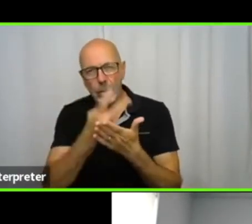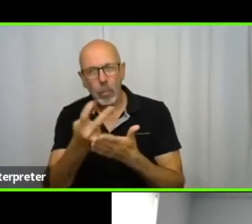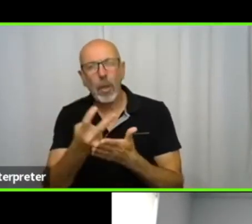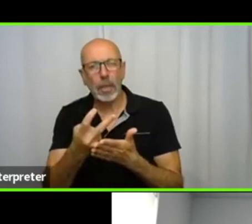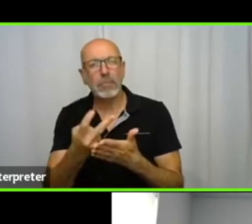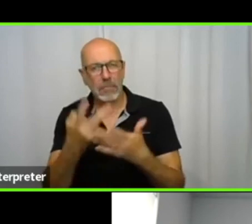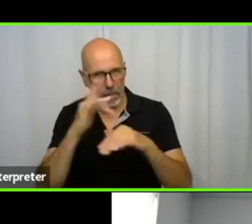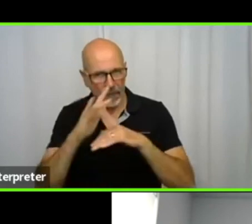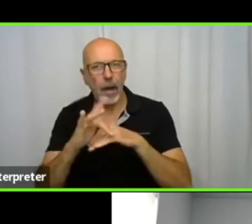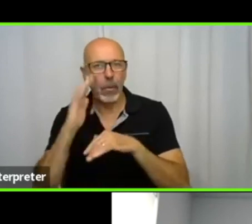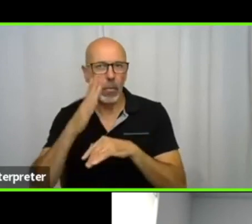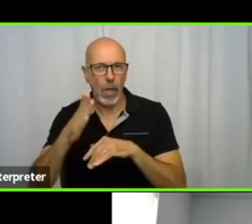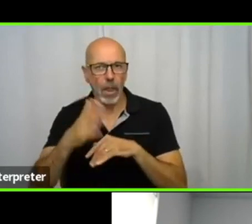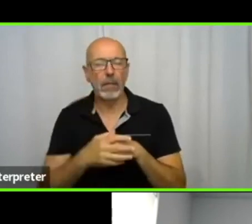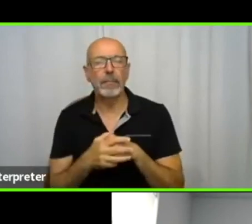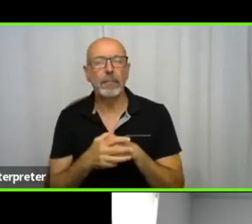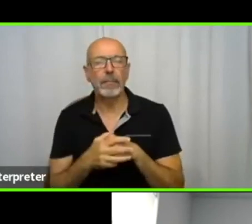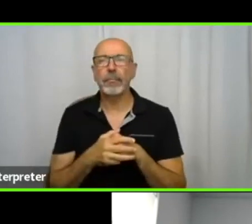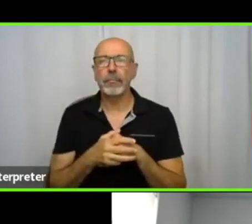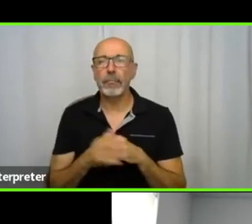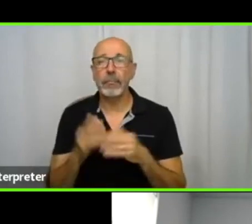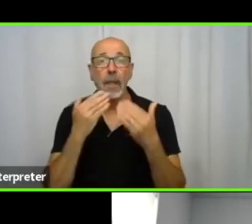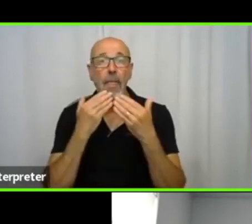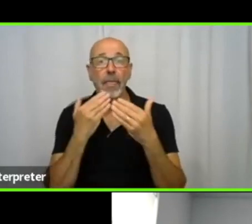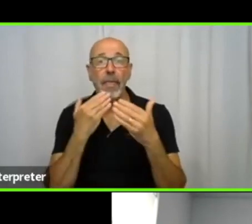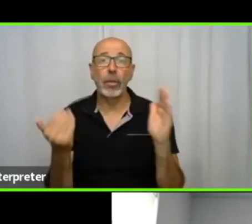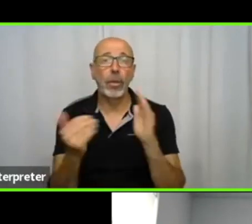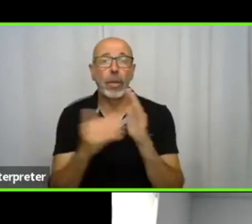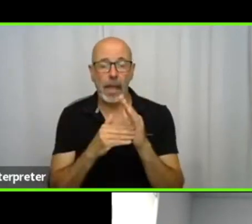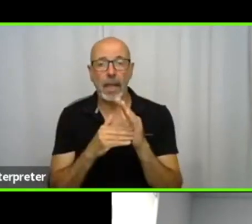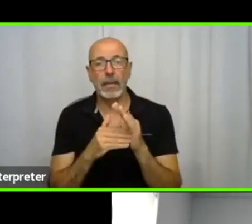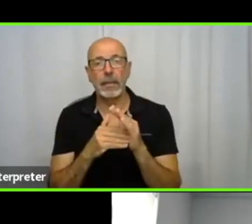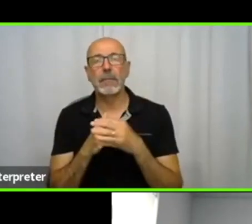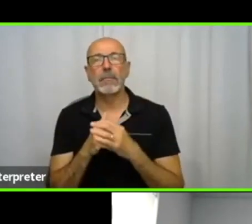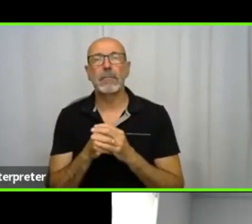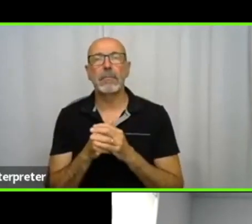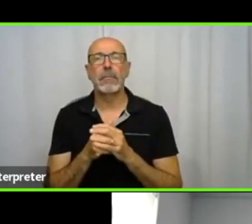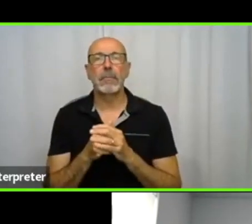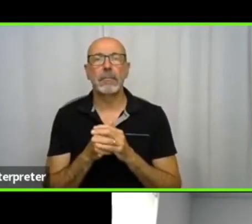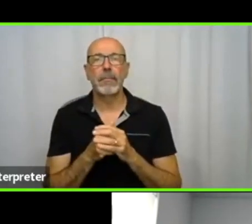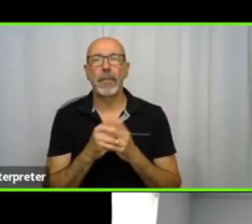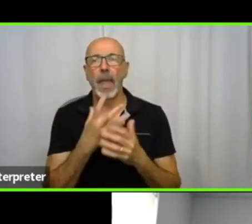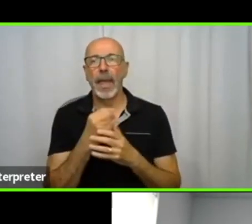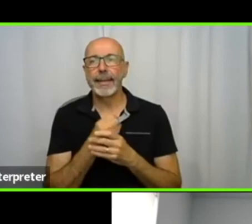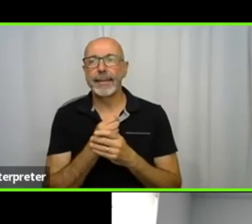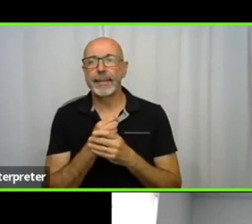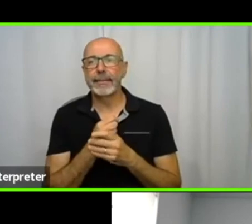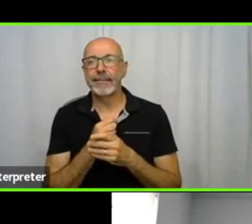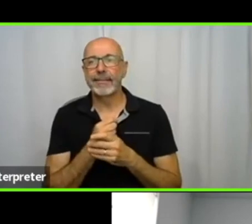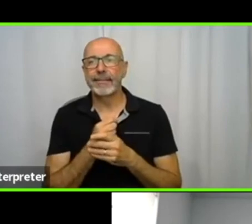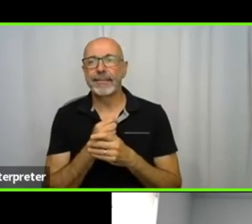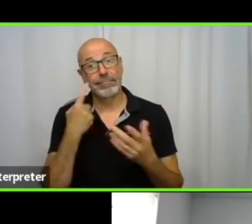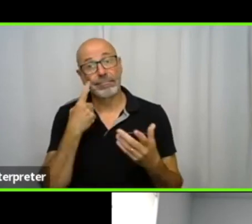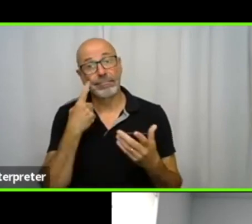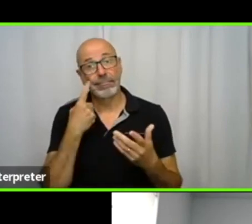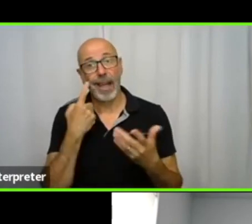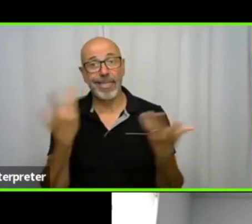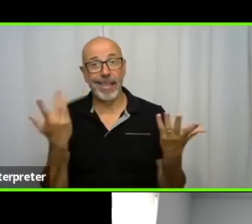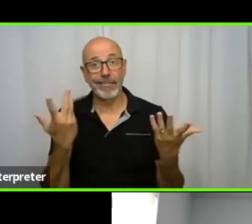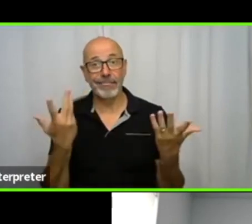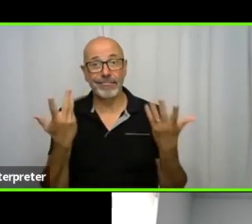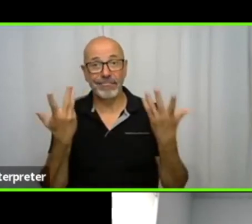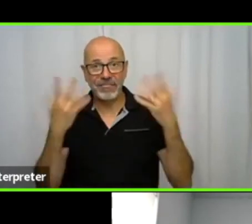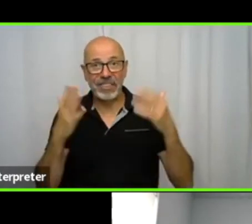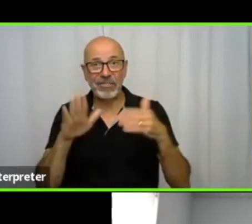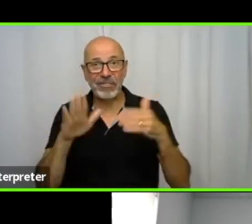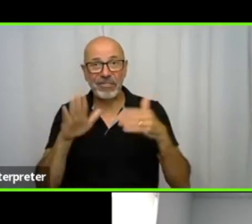so. Thank you again. And I think that brings us to a